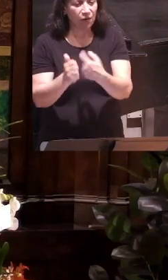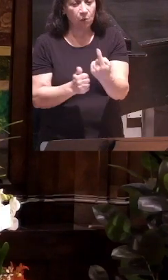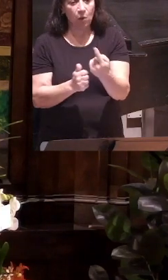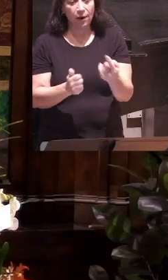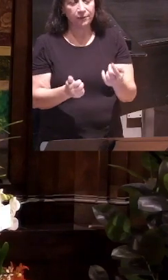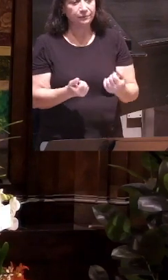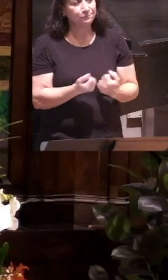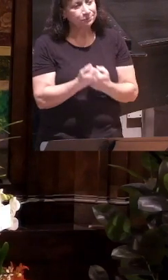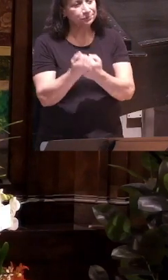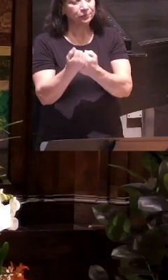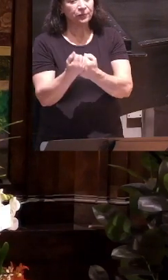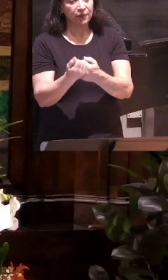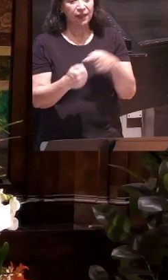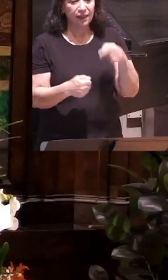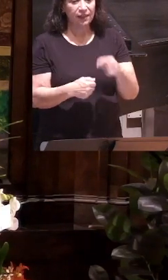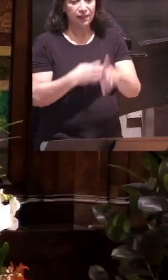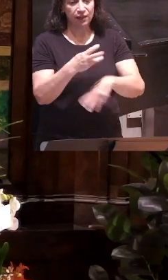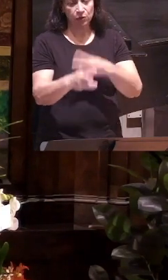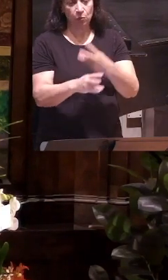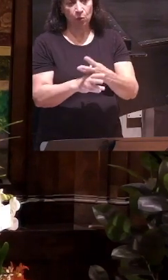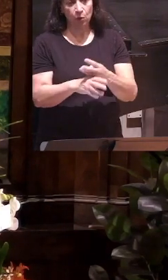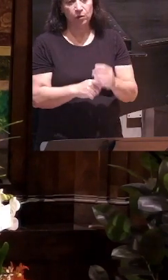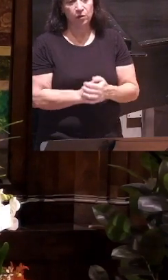up in this world